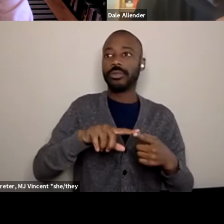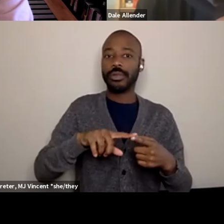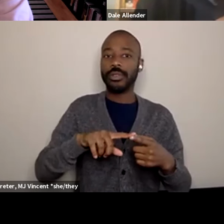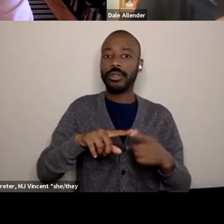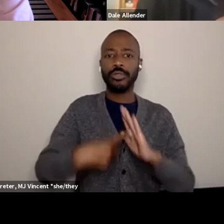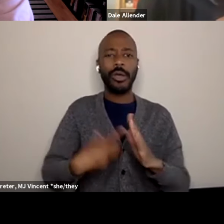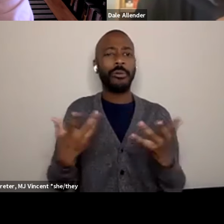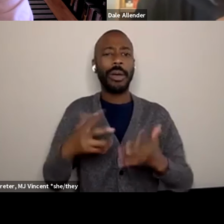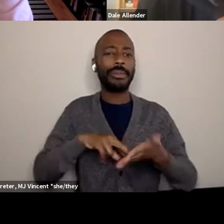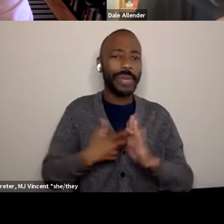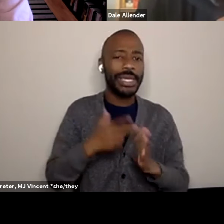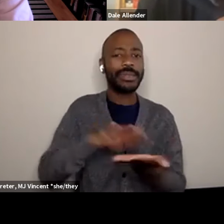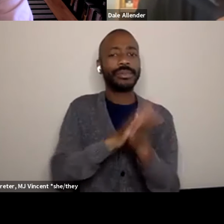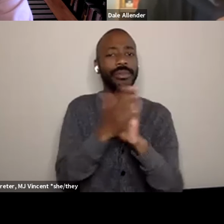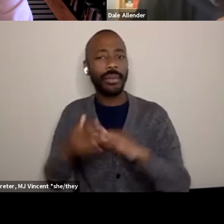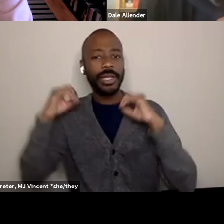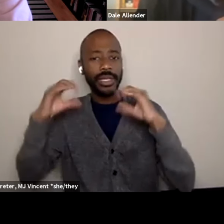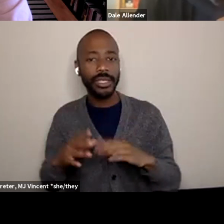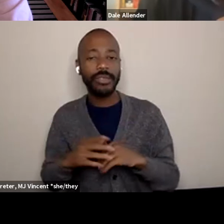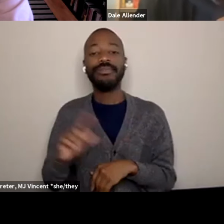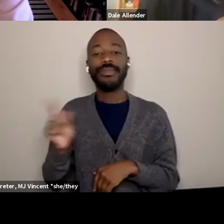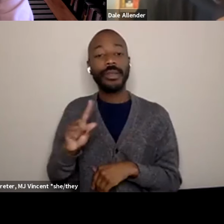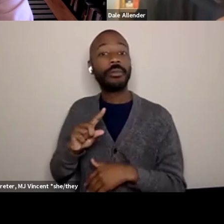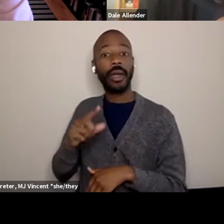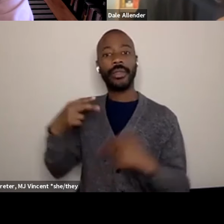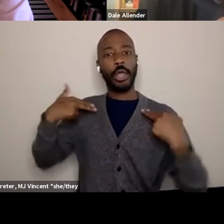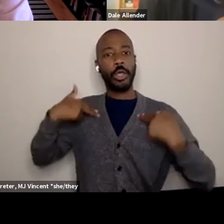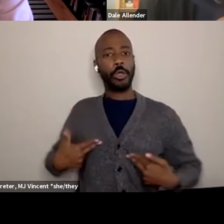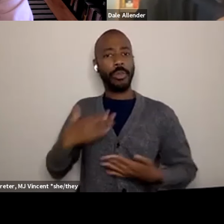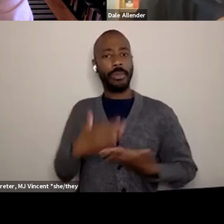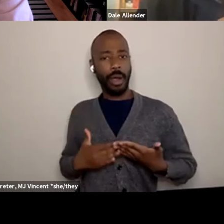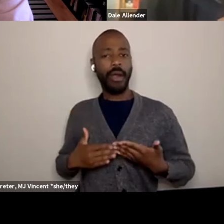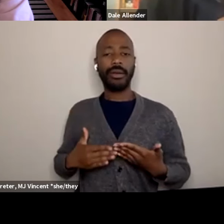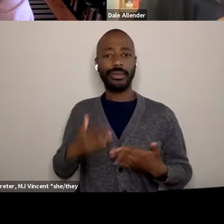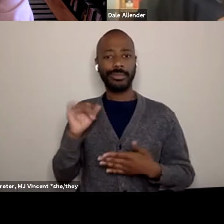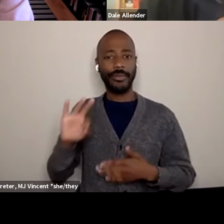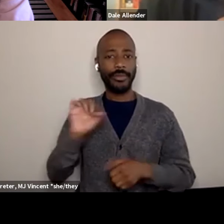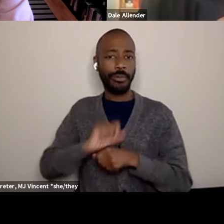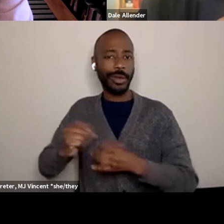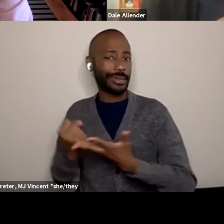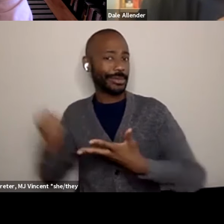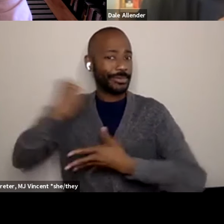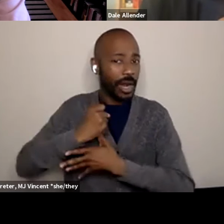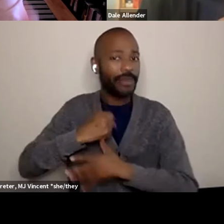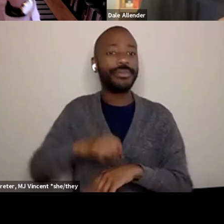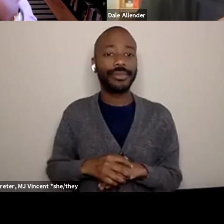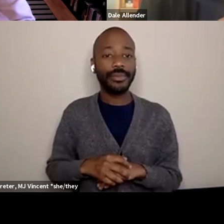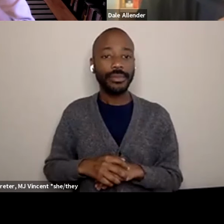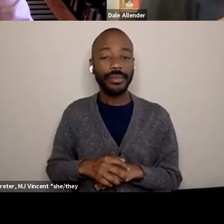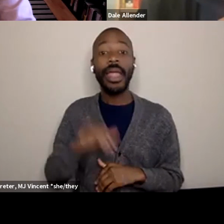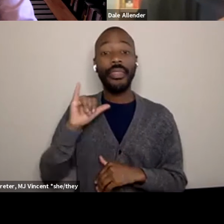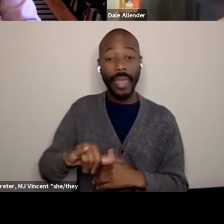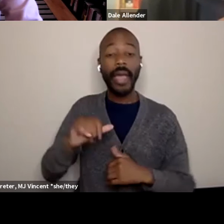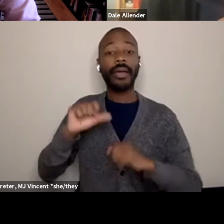and the humanizing aspect of the work is front and center. And it's an empowering narrative for teachers to do their own